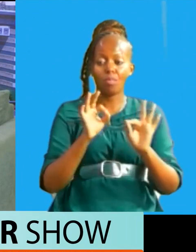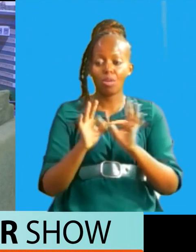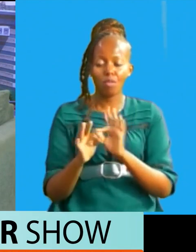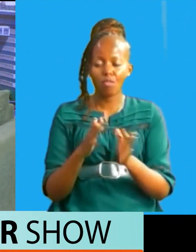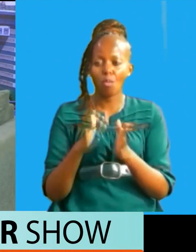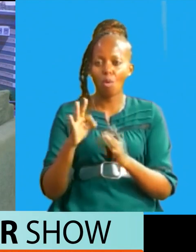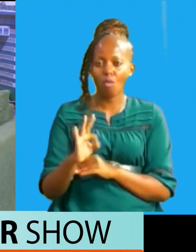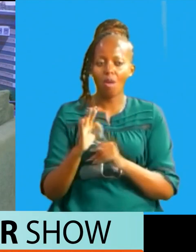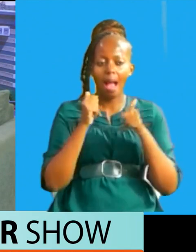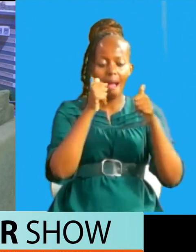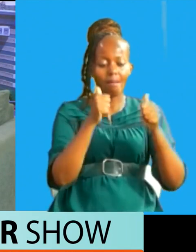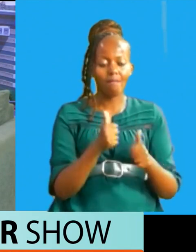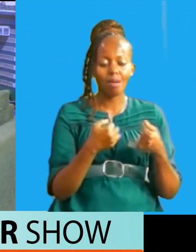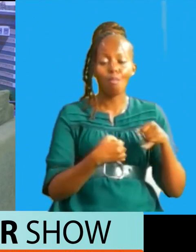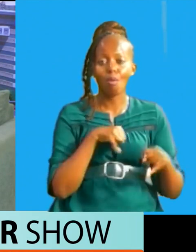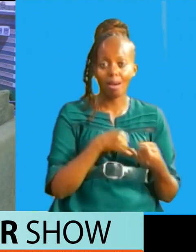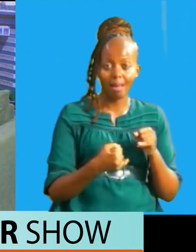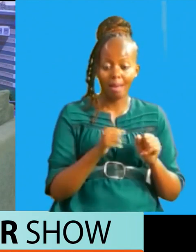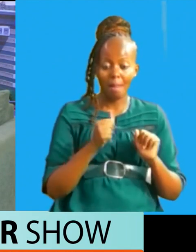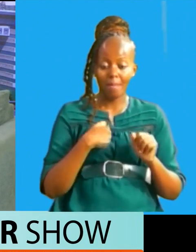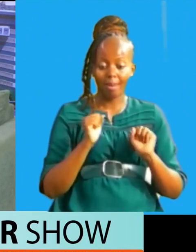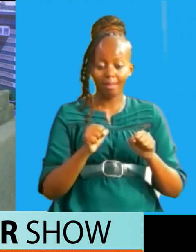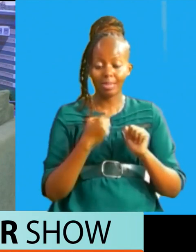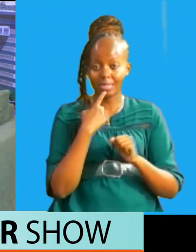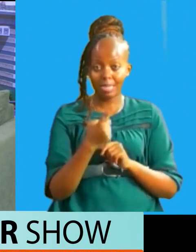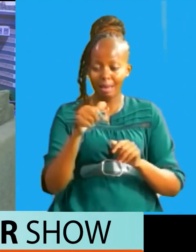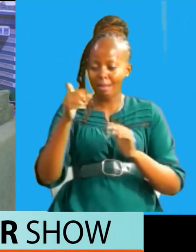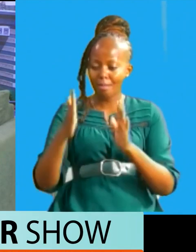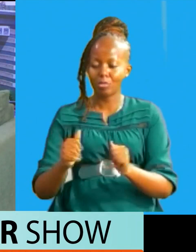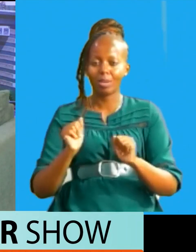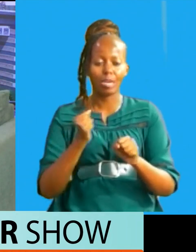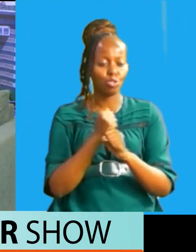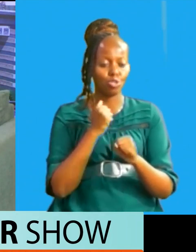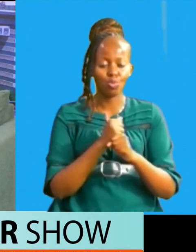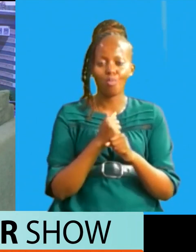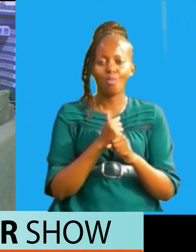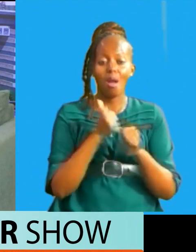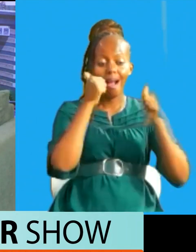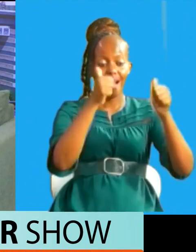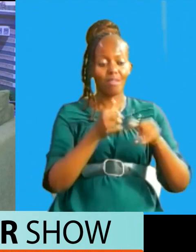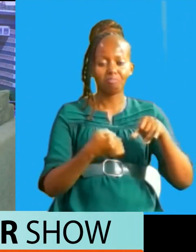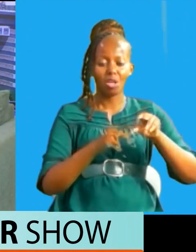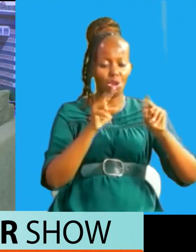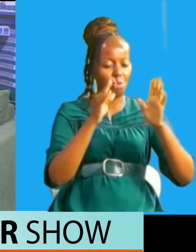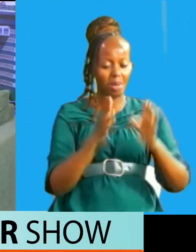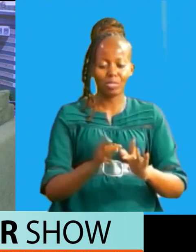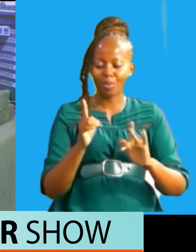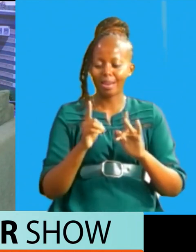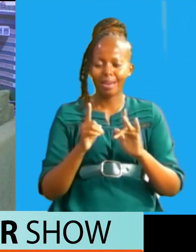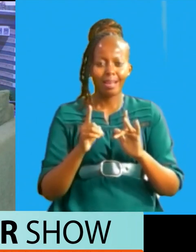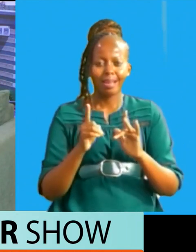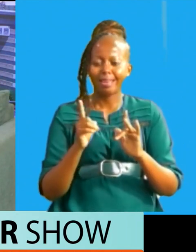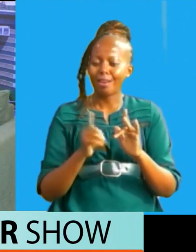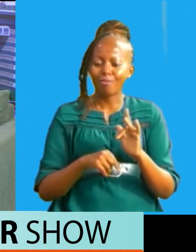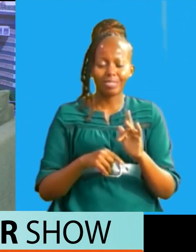more of commercial modeling, and I can say like any person can do commercial modeling. There's no person who can actually do commercial